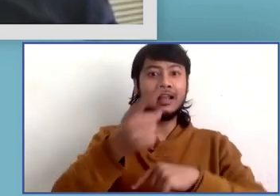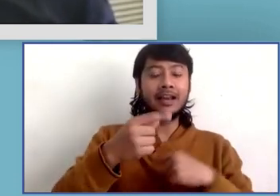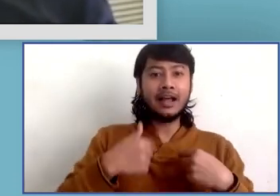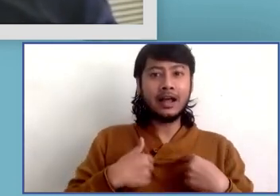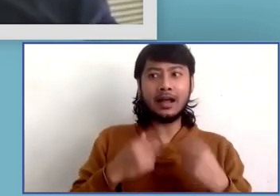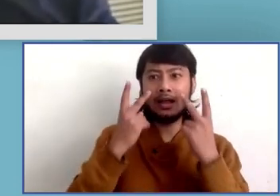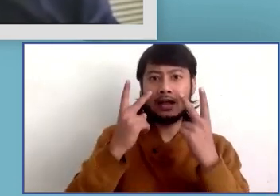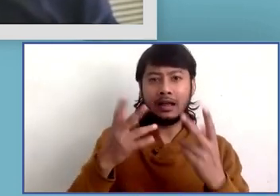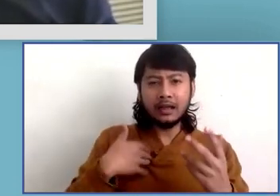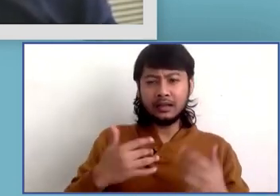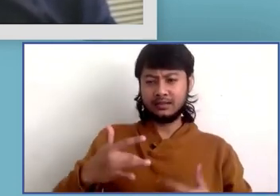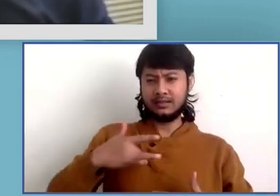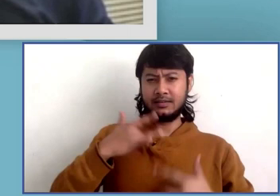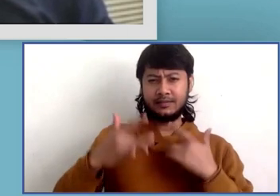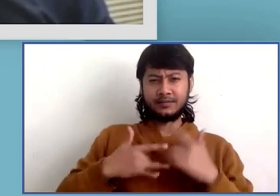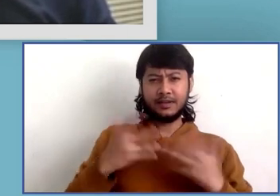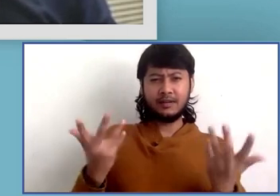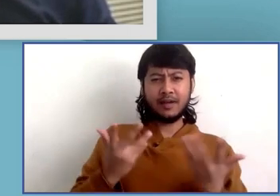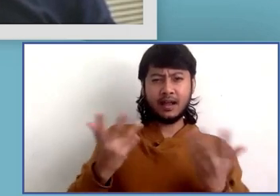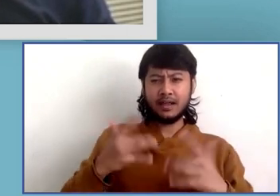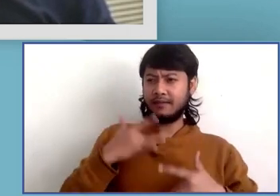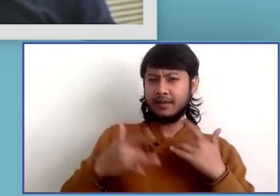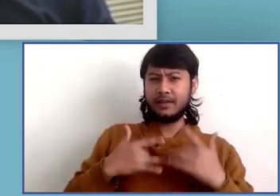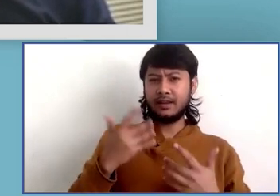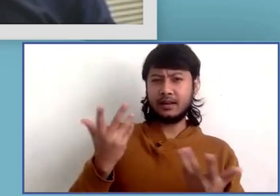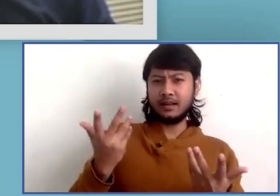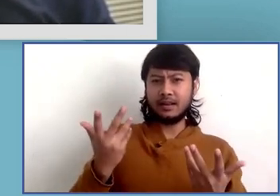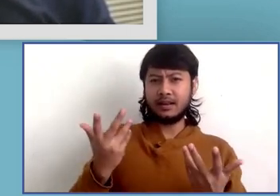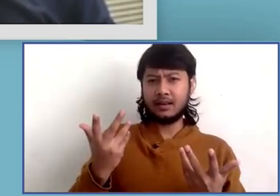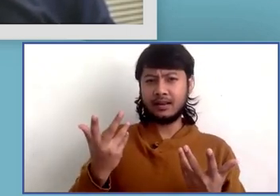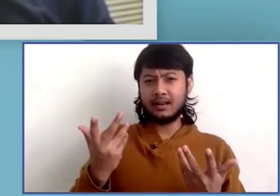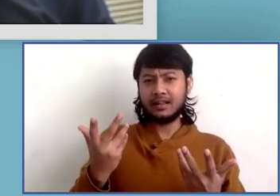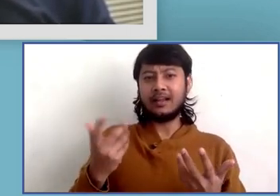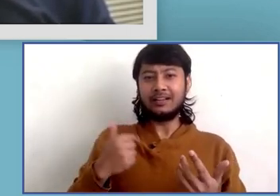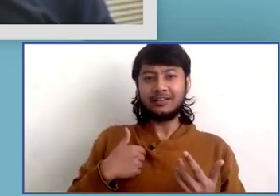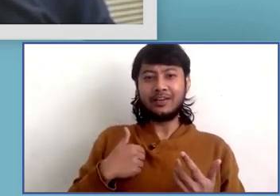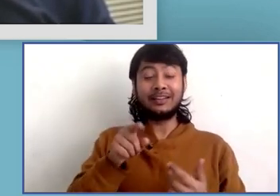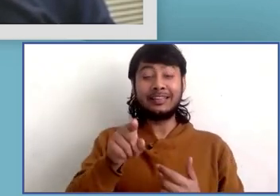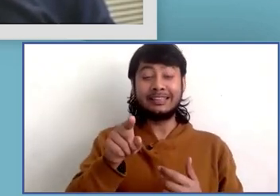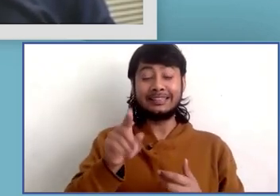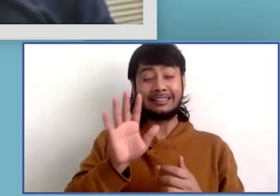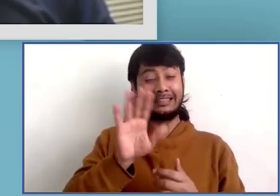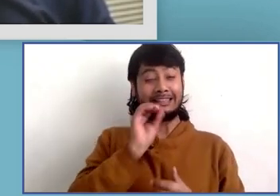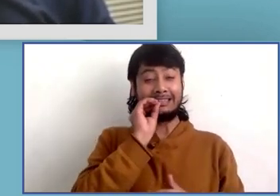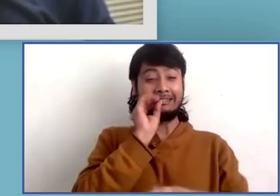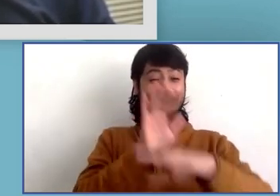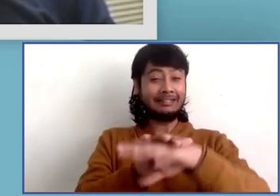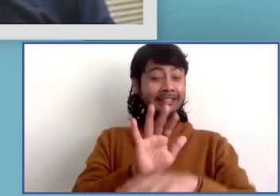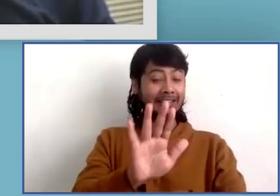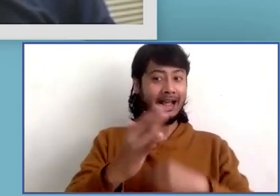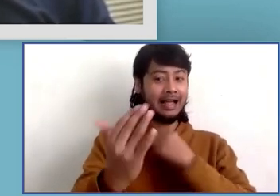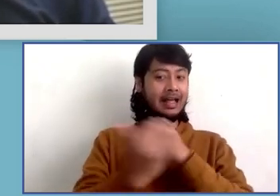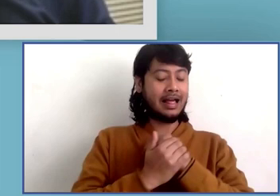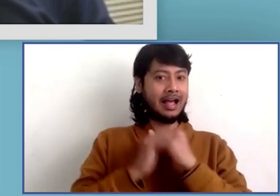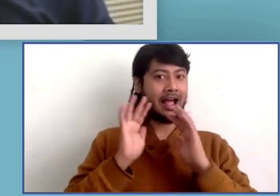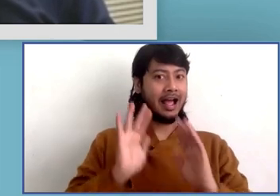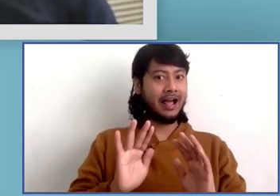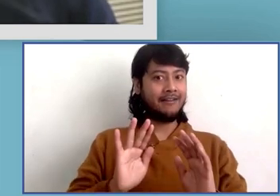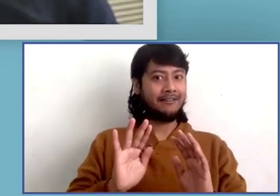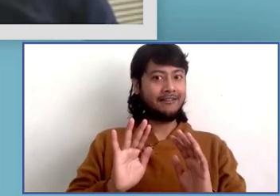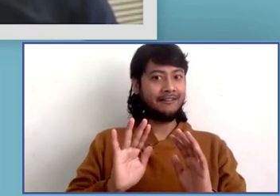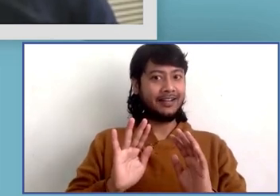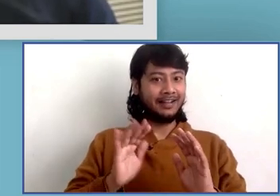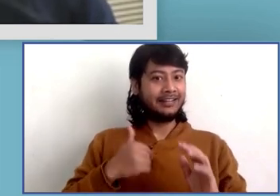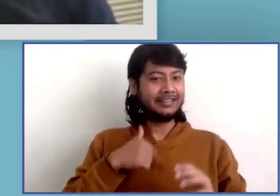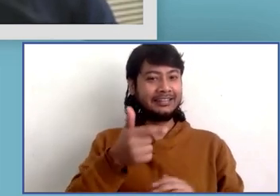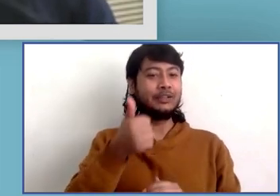am I feeling like this? And it hits. But it's not a nice feeling, it never is. How do you experience it? So